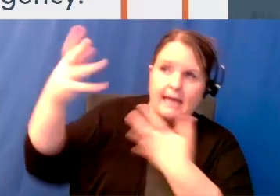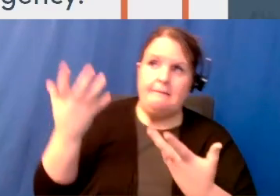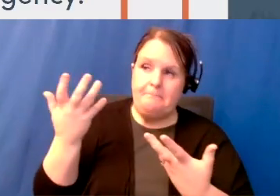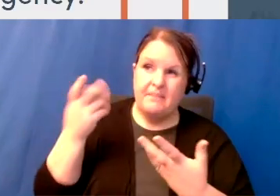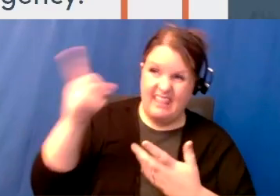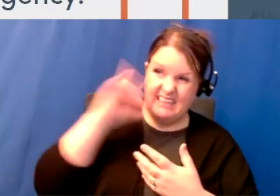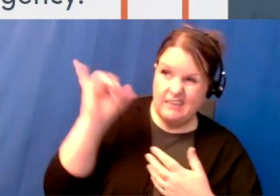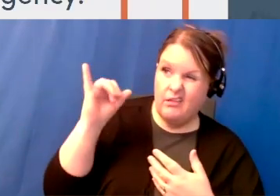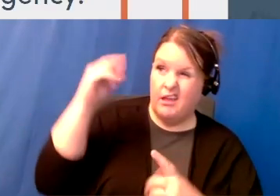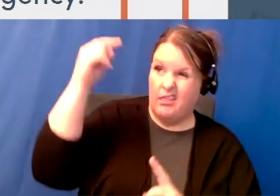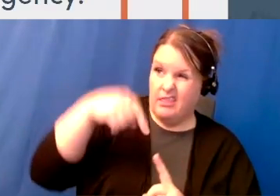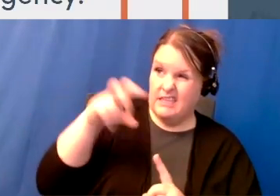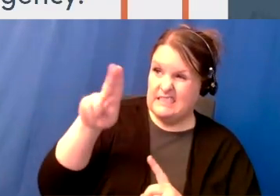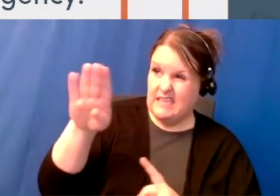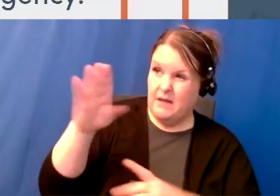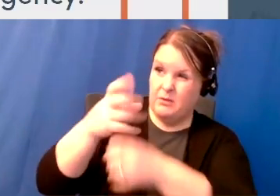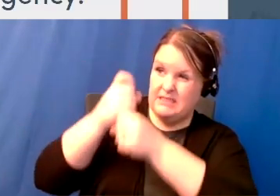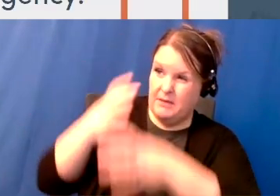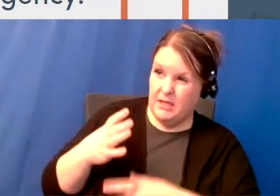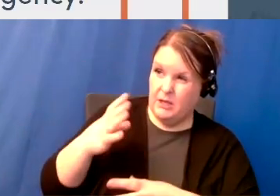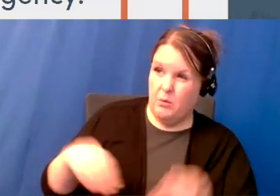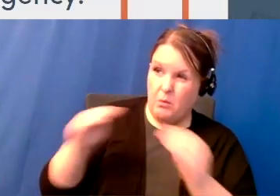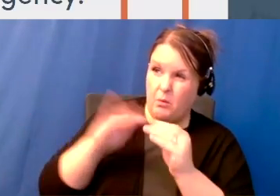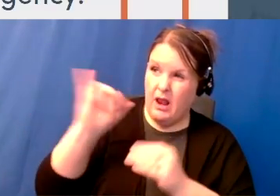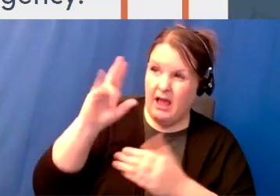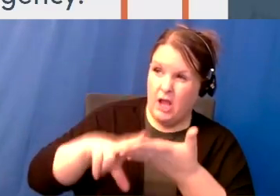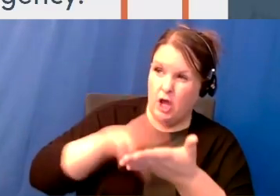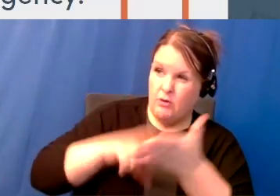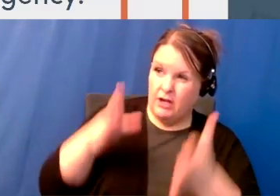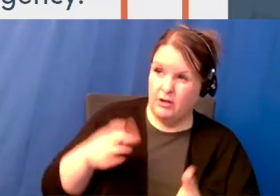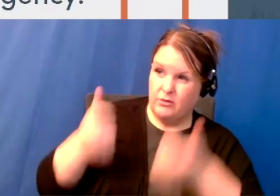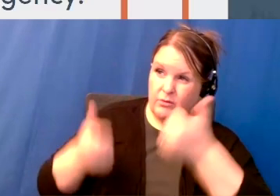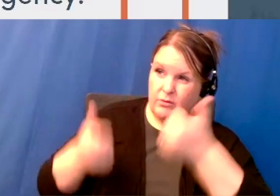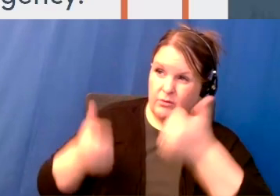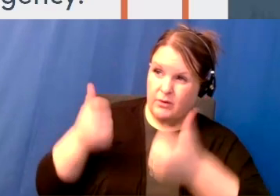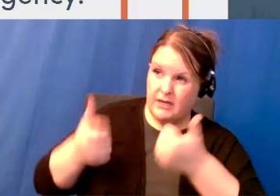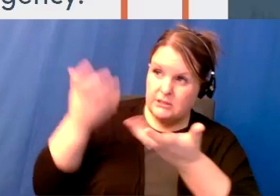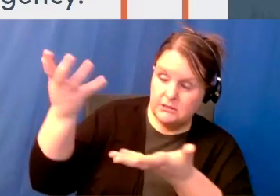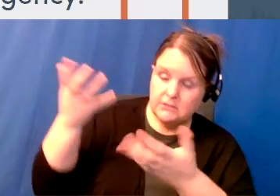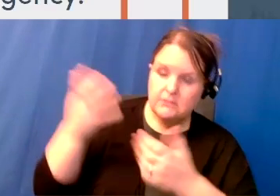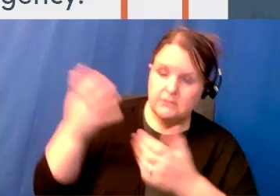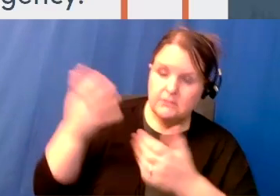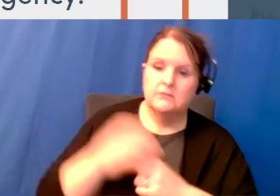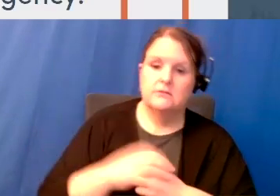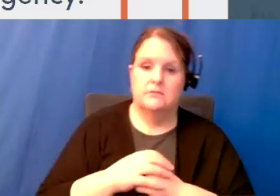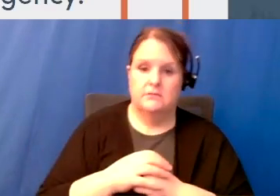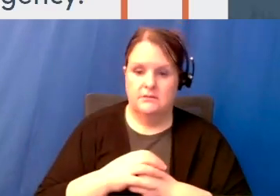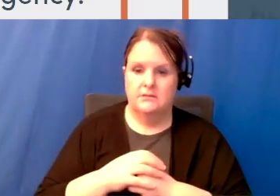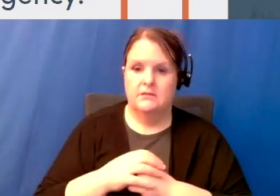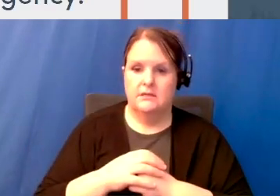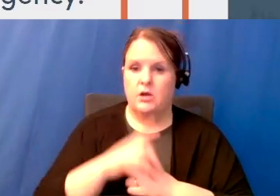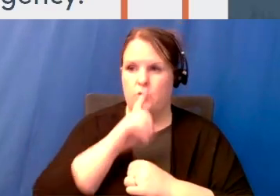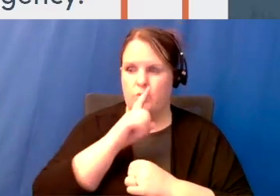to you like a subrecipient, or do they sound more like a contractor, right? Again, it's the substance of the relationship between the